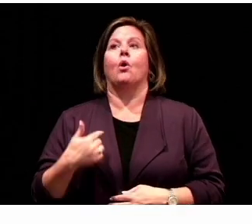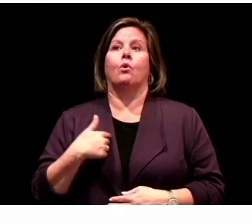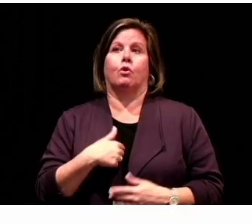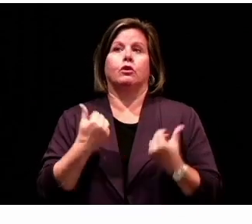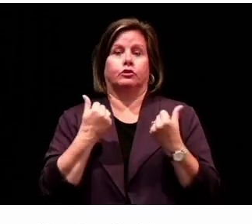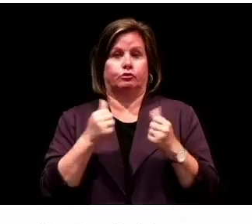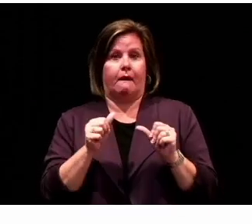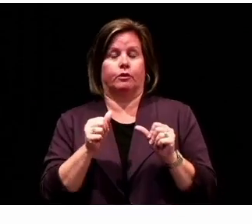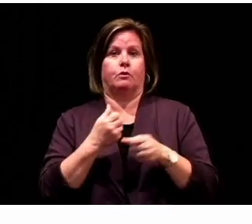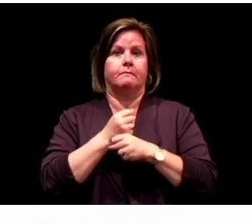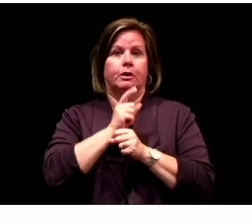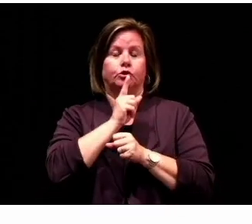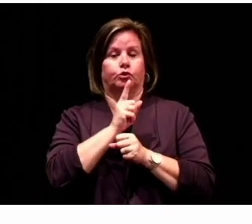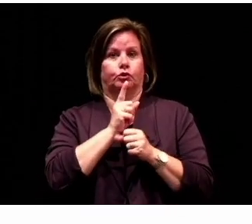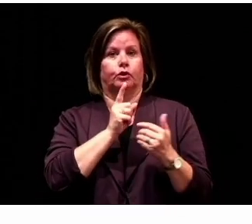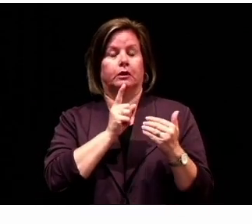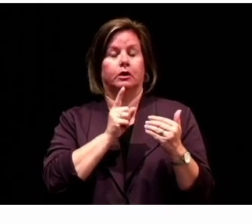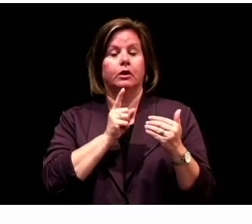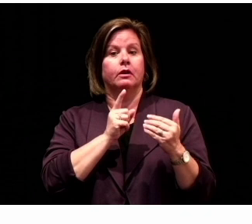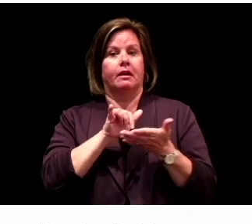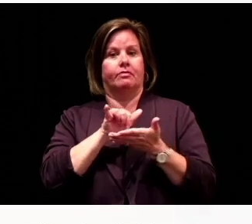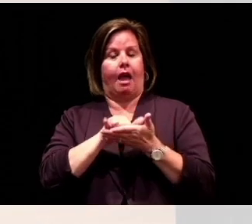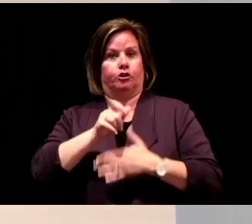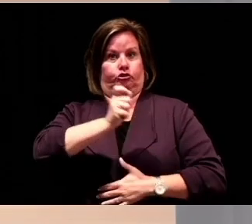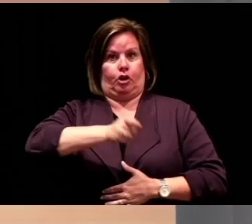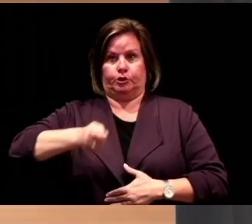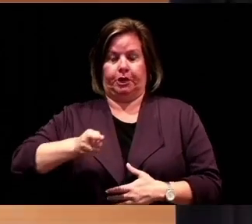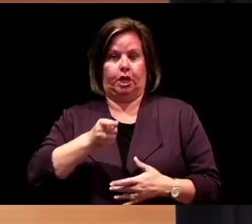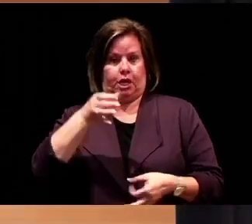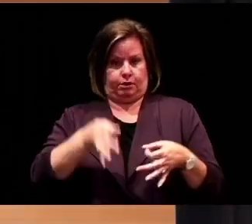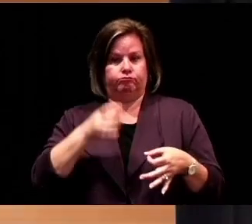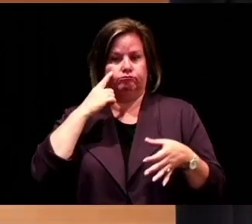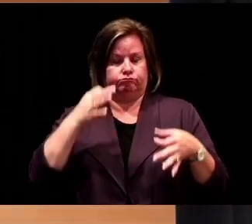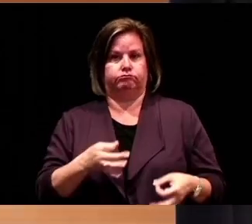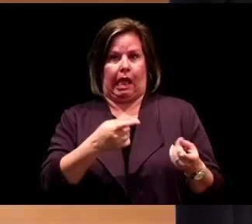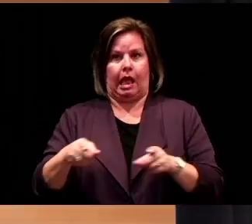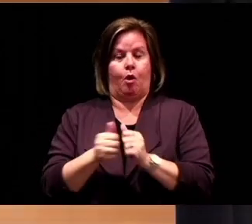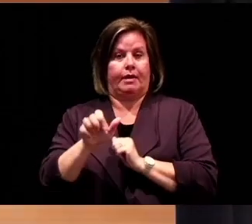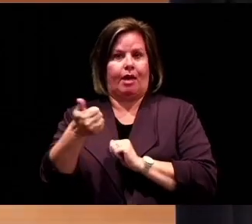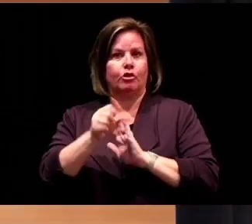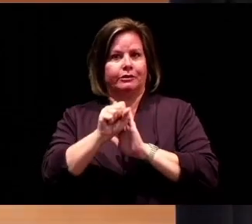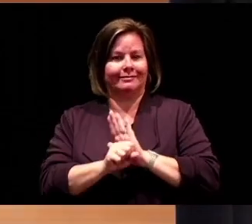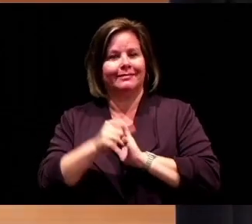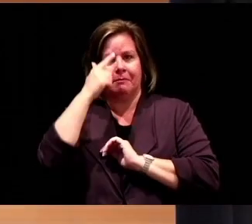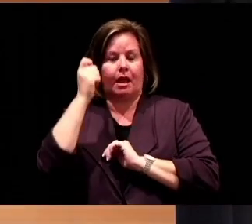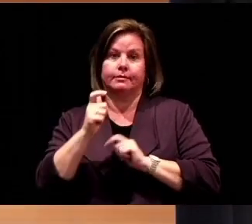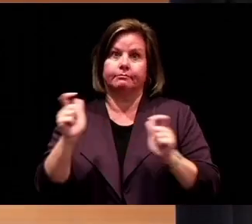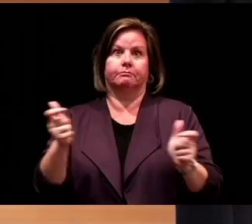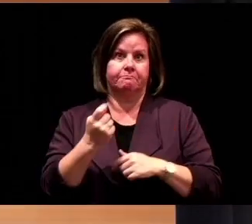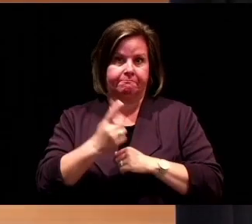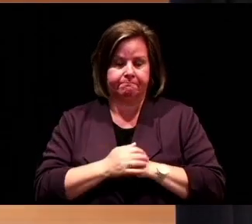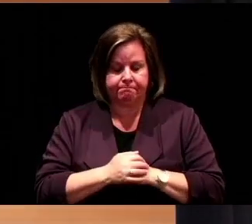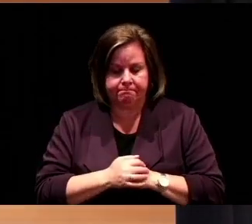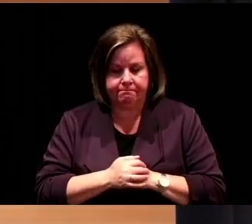prohibit private landlords from renting to someone with criminal history. In fact, basically the idea is to expel